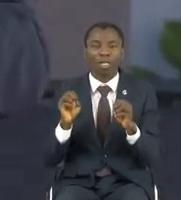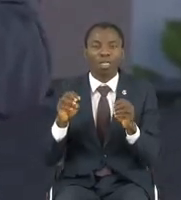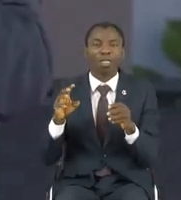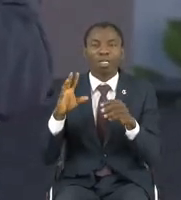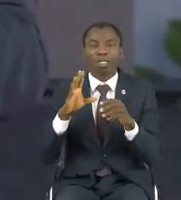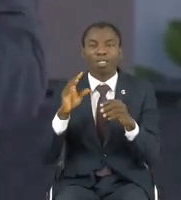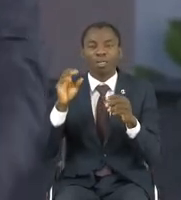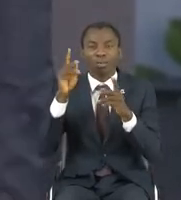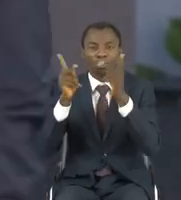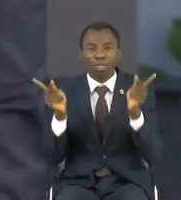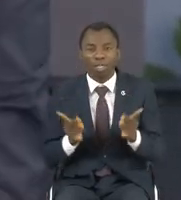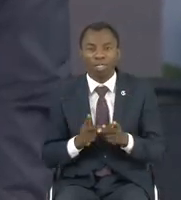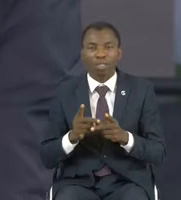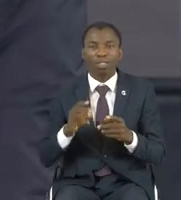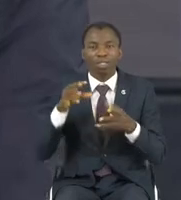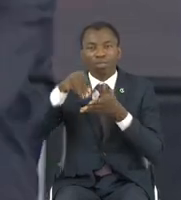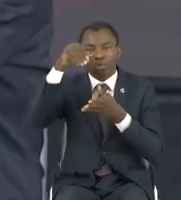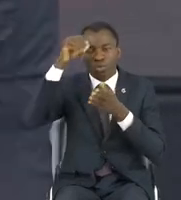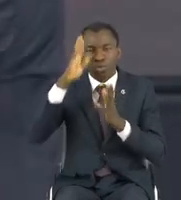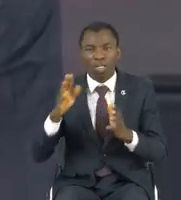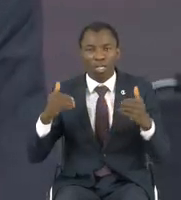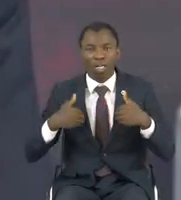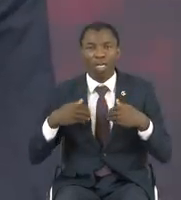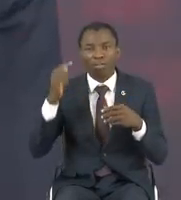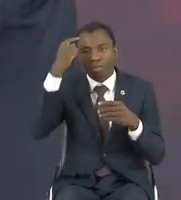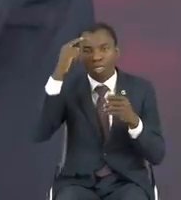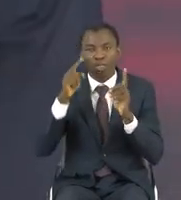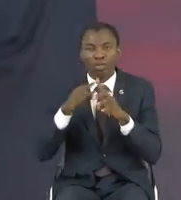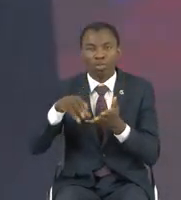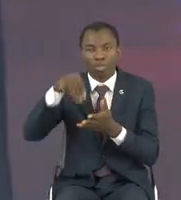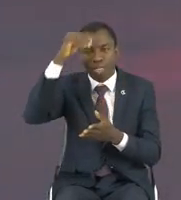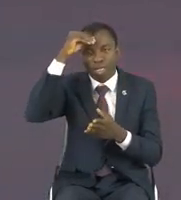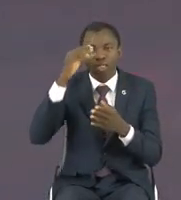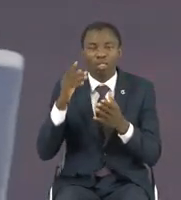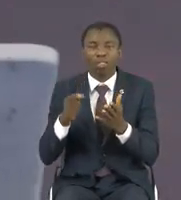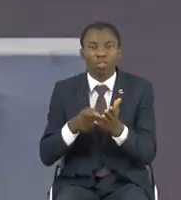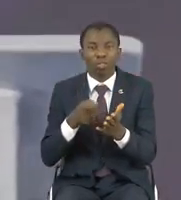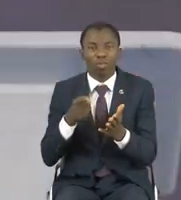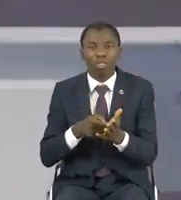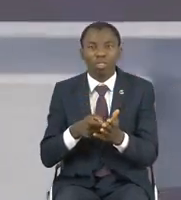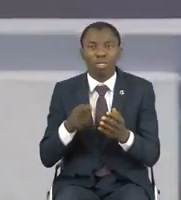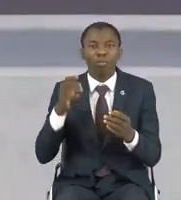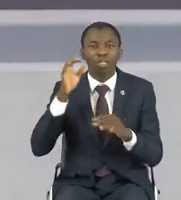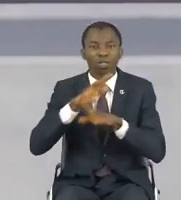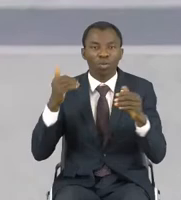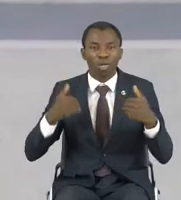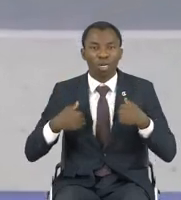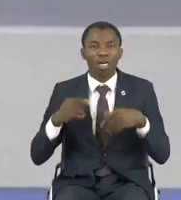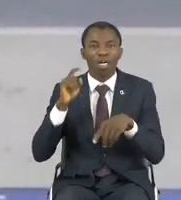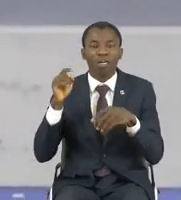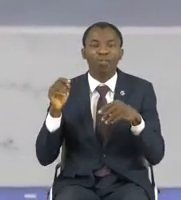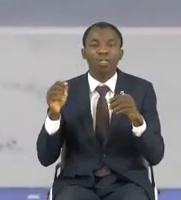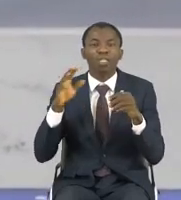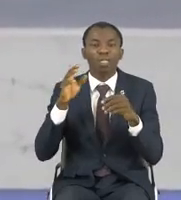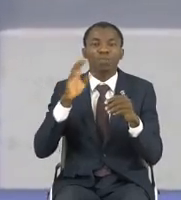the mind to learn. Sometimes, they don't have school buildings. I know